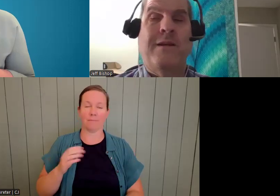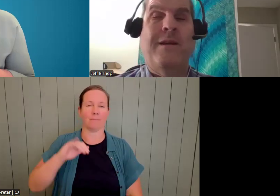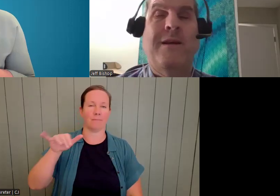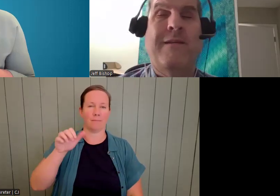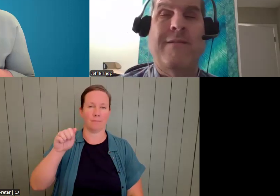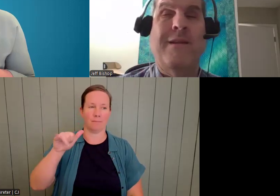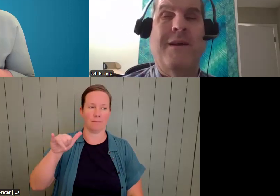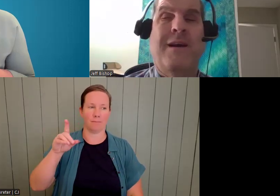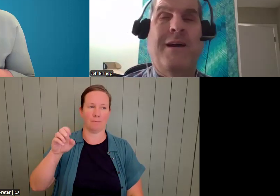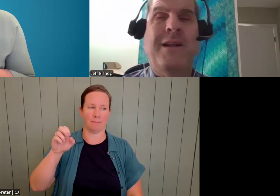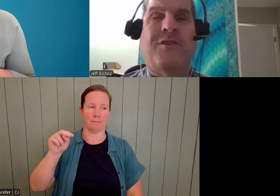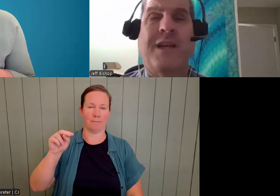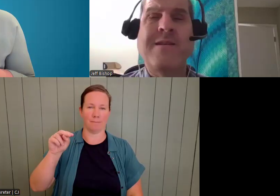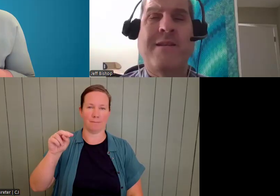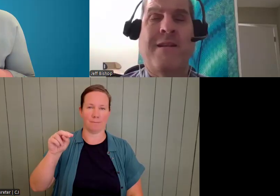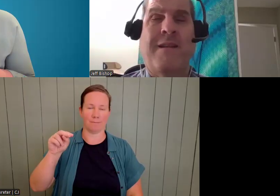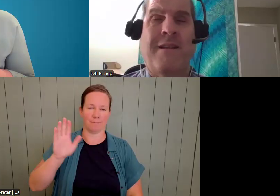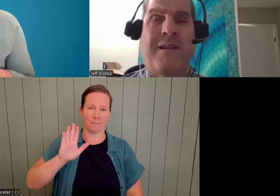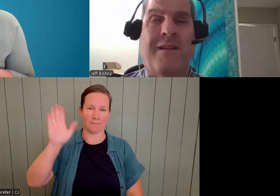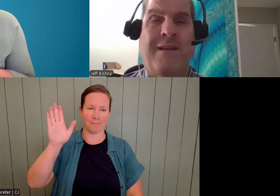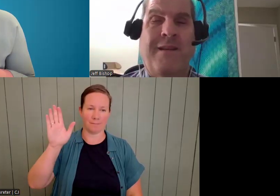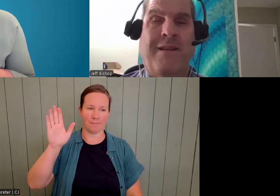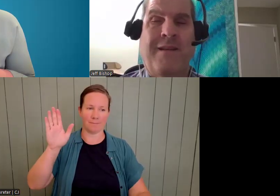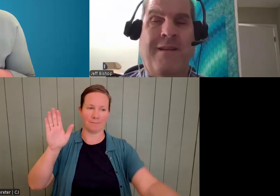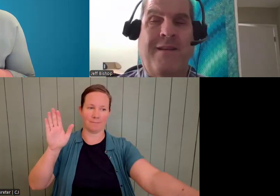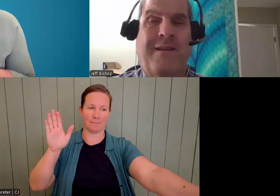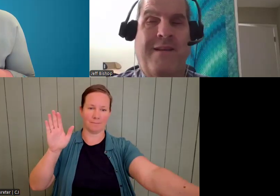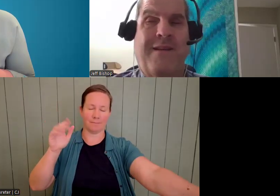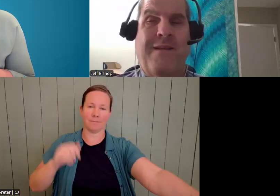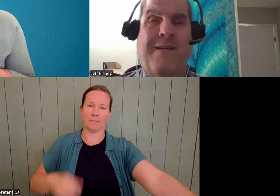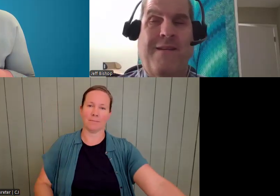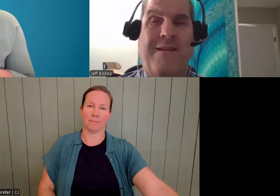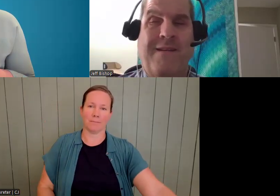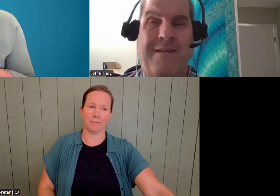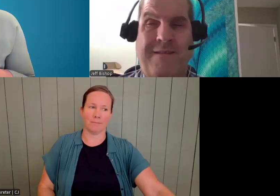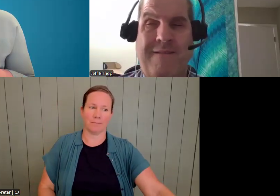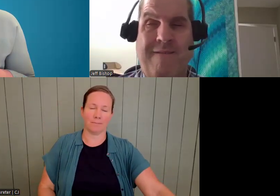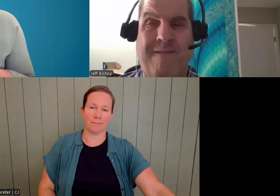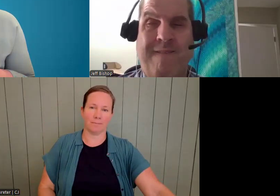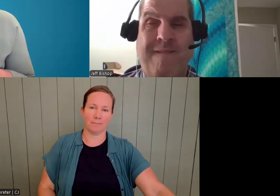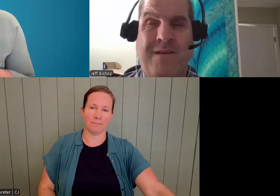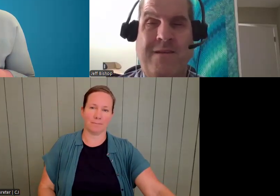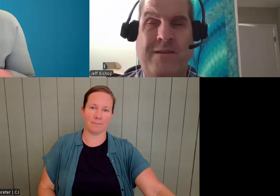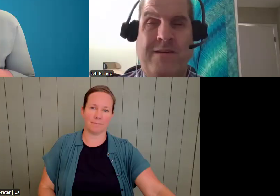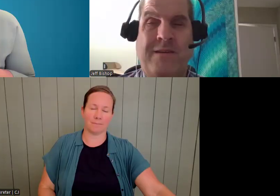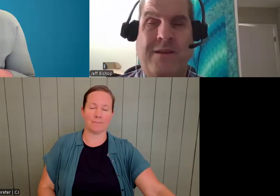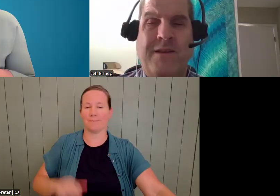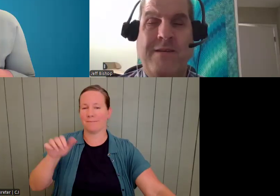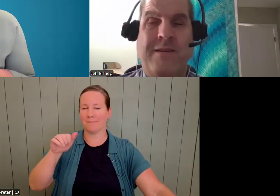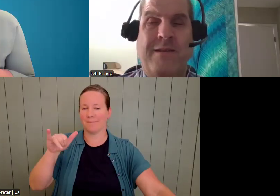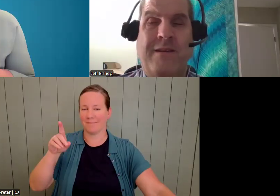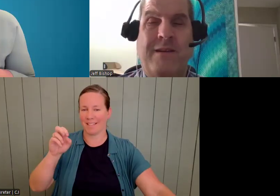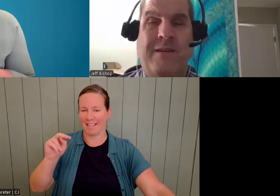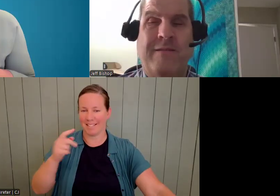Hello, Jaden. Hey, how are you?